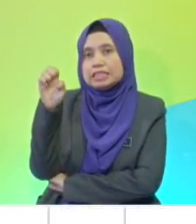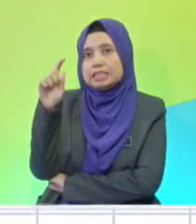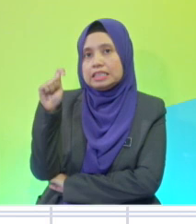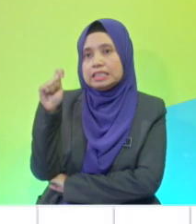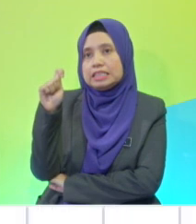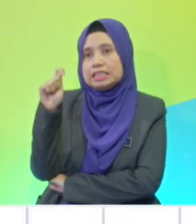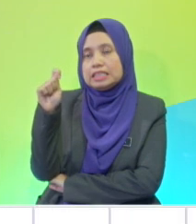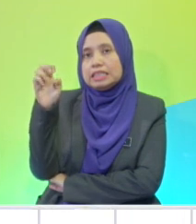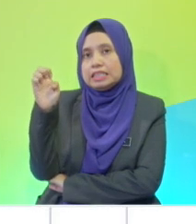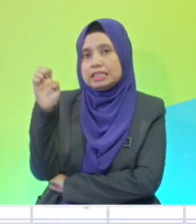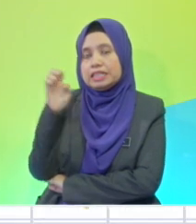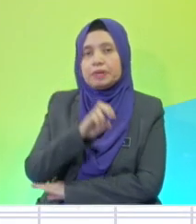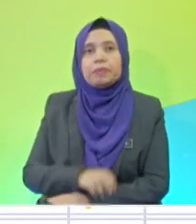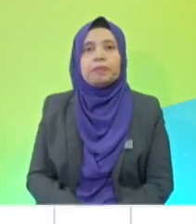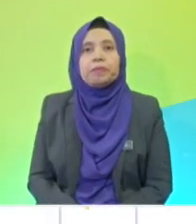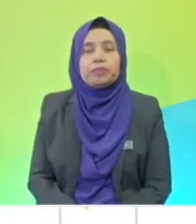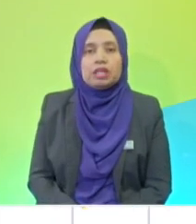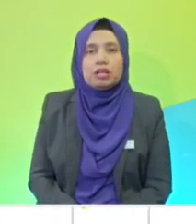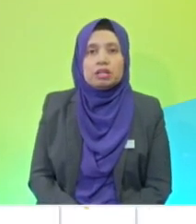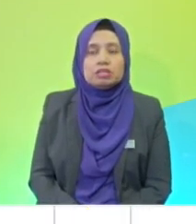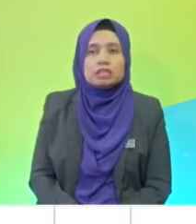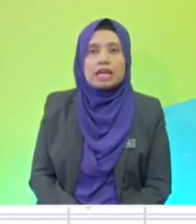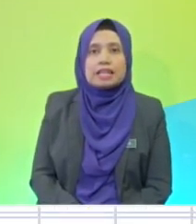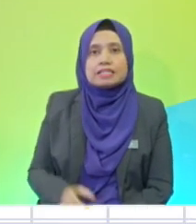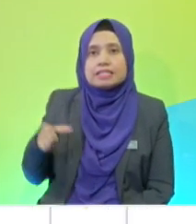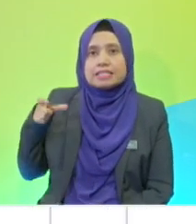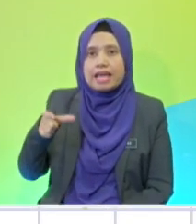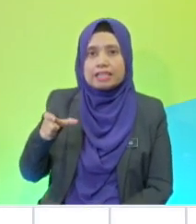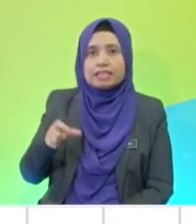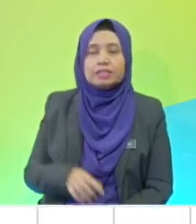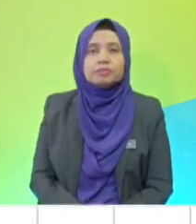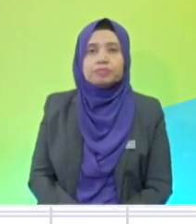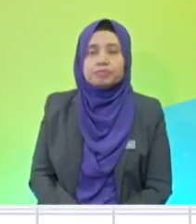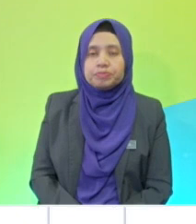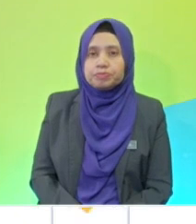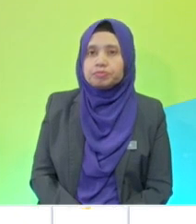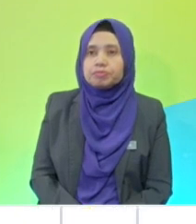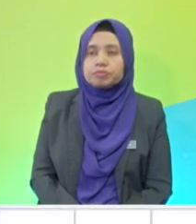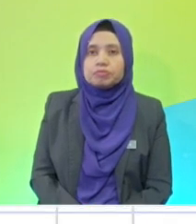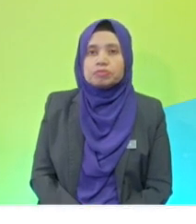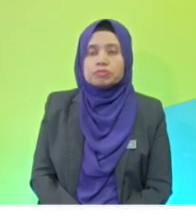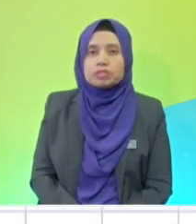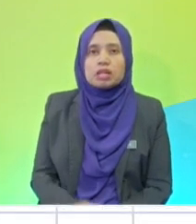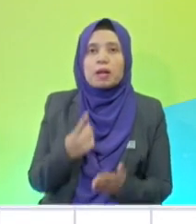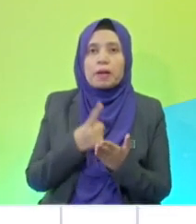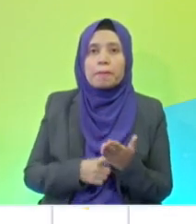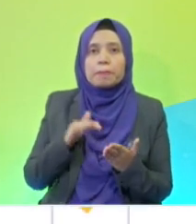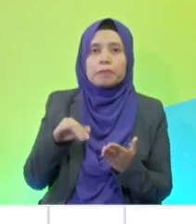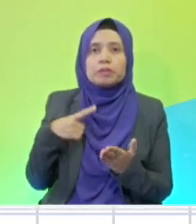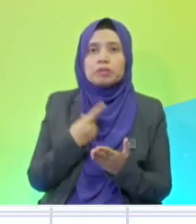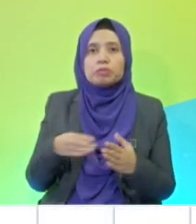CASSETTNE. So that Okay. is how you spell the word cassette. All right. Okay, what do we do with the